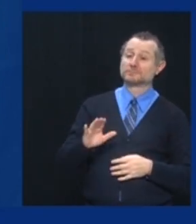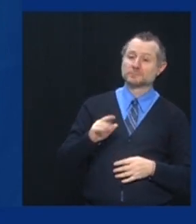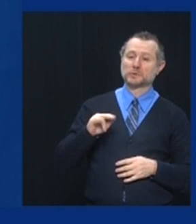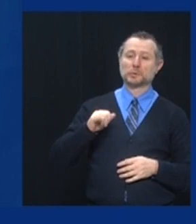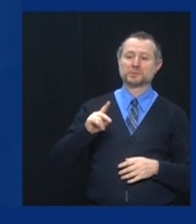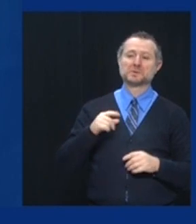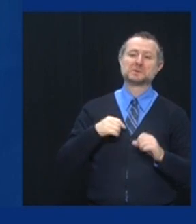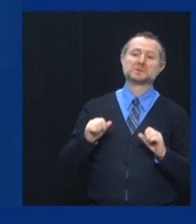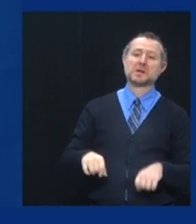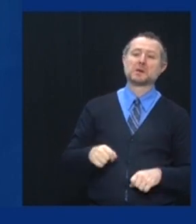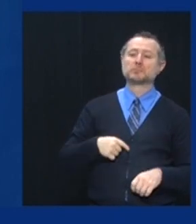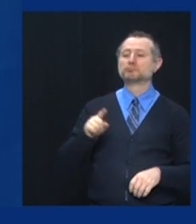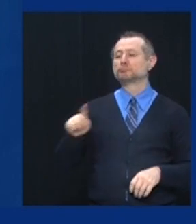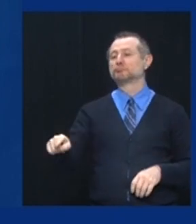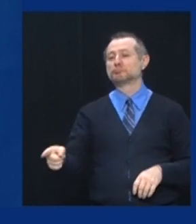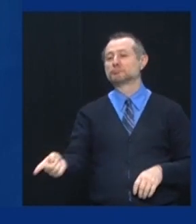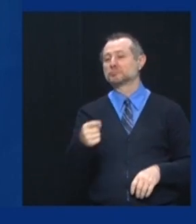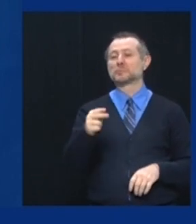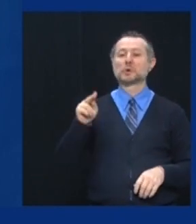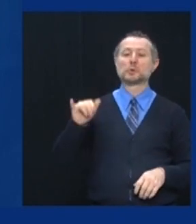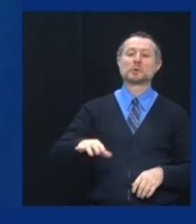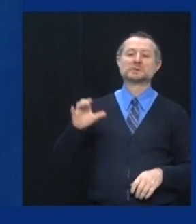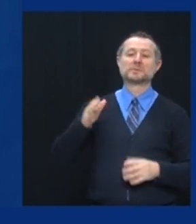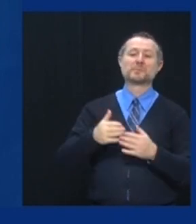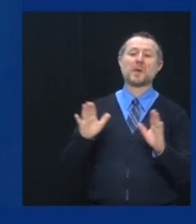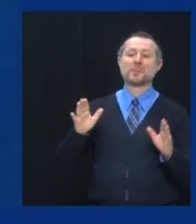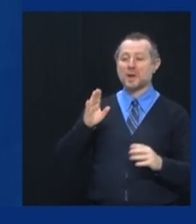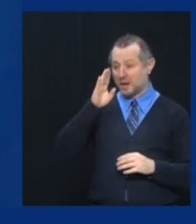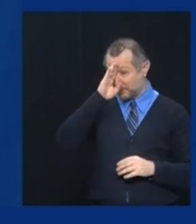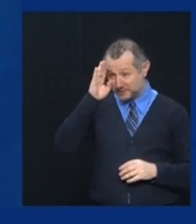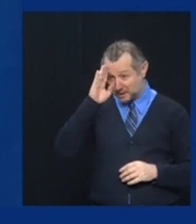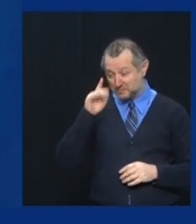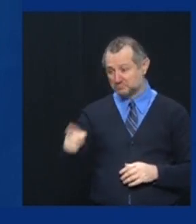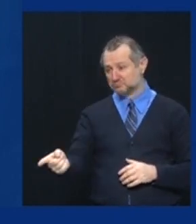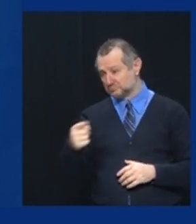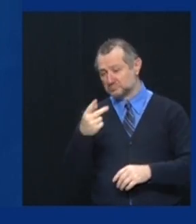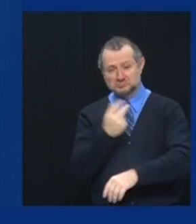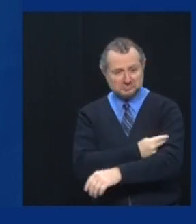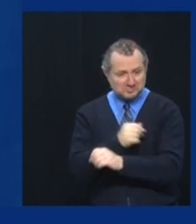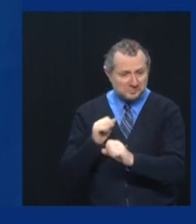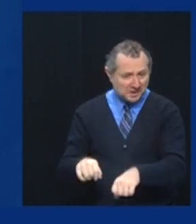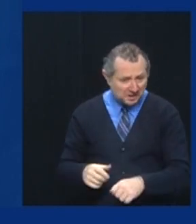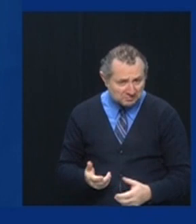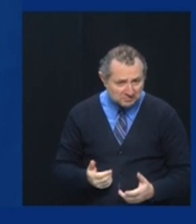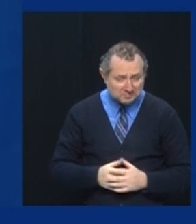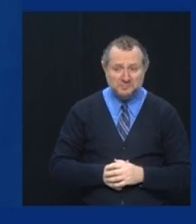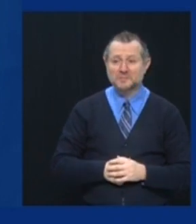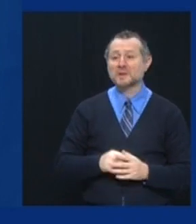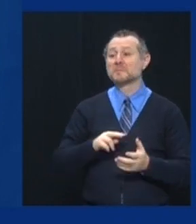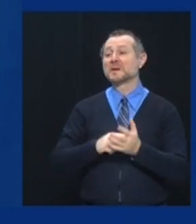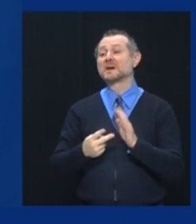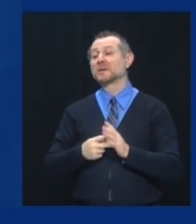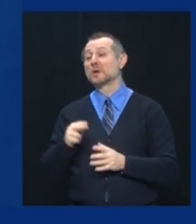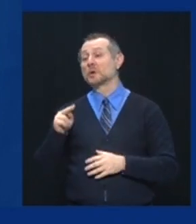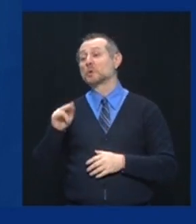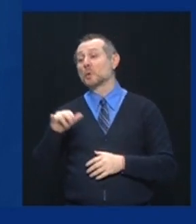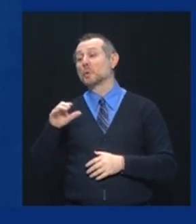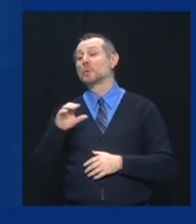New York City public hospitals for a vaccine, which would then overload the New York City